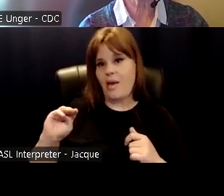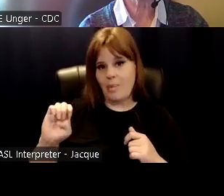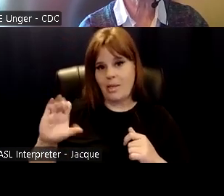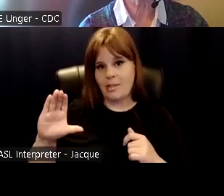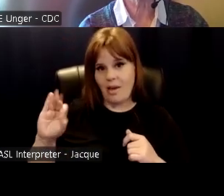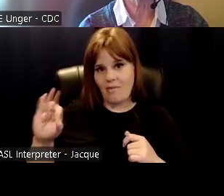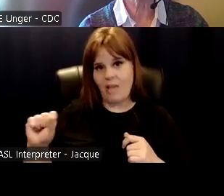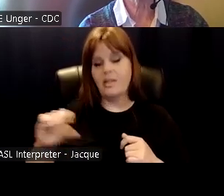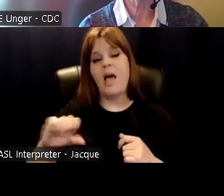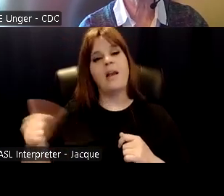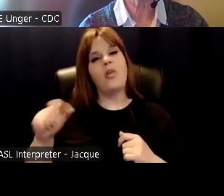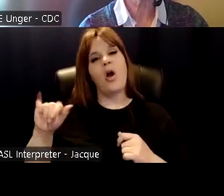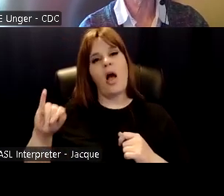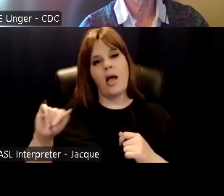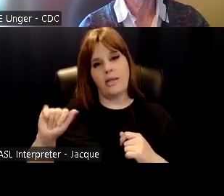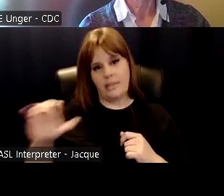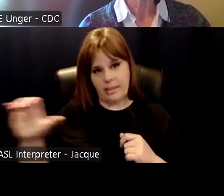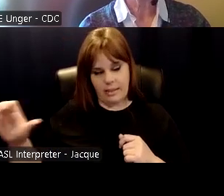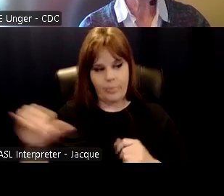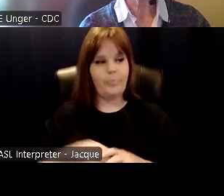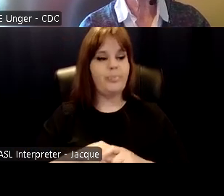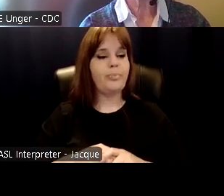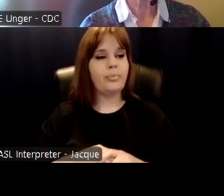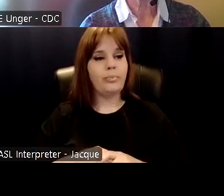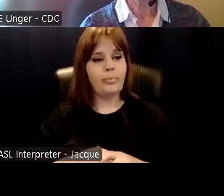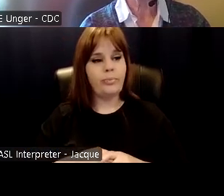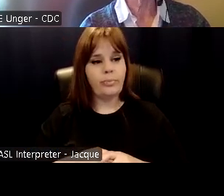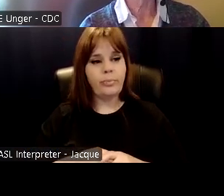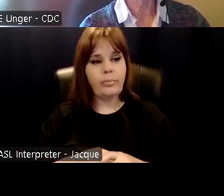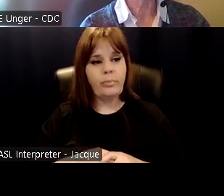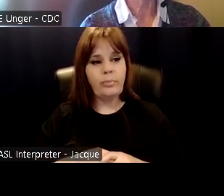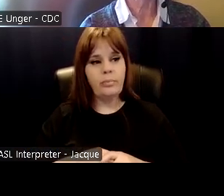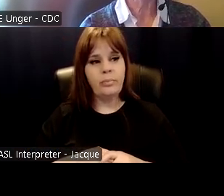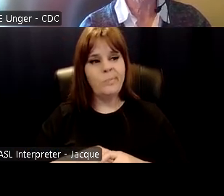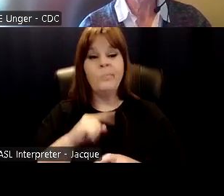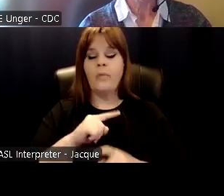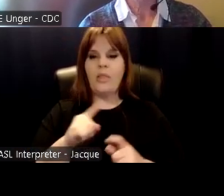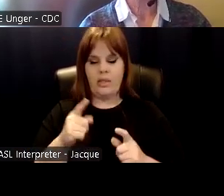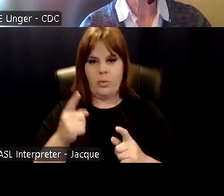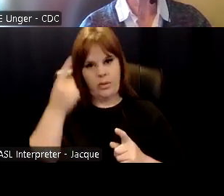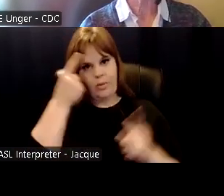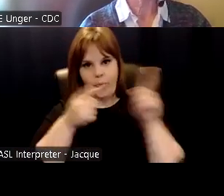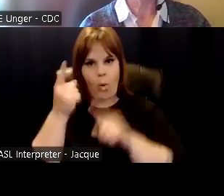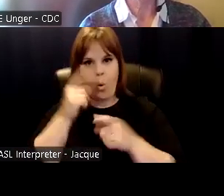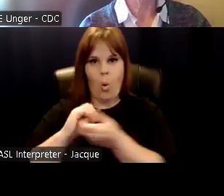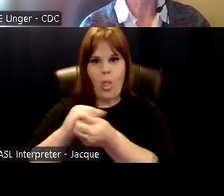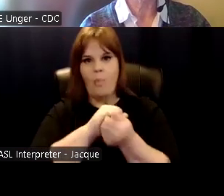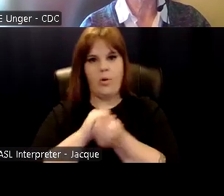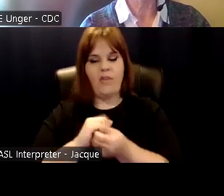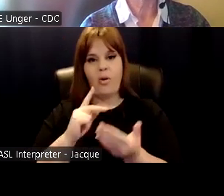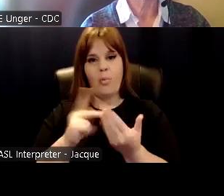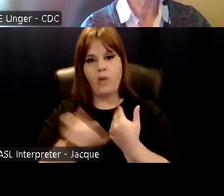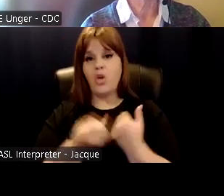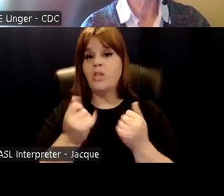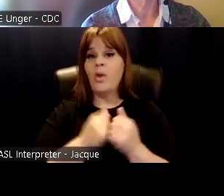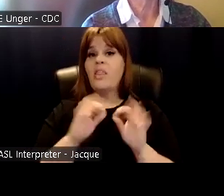infection-associated chronic illnesses and conditions. This was a collaborative project with the Family Health Centers